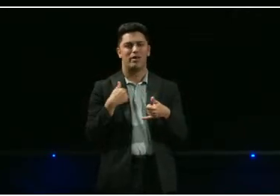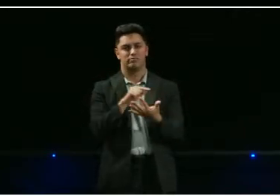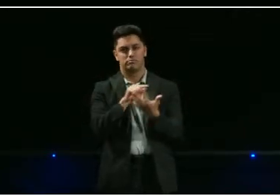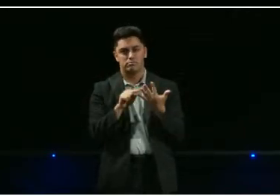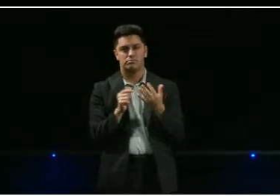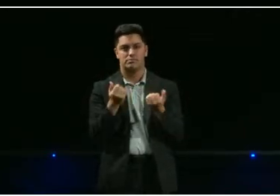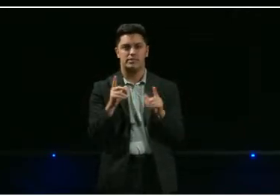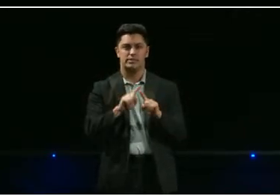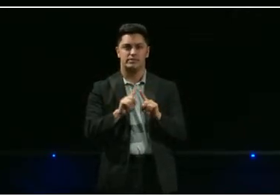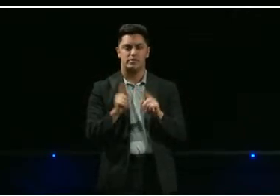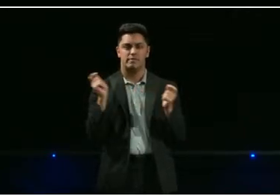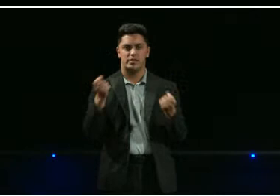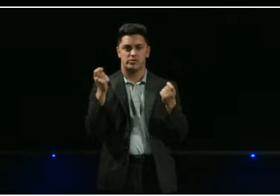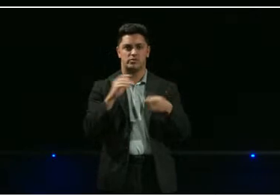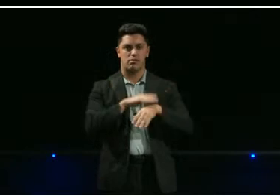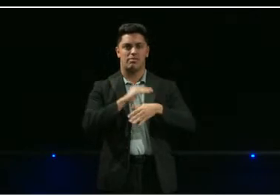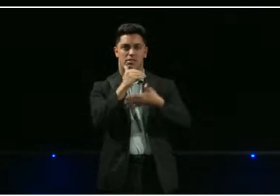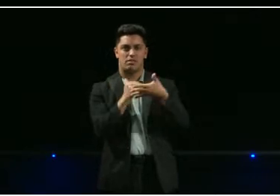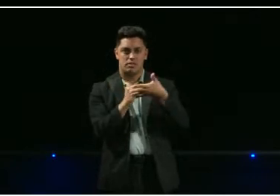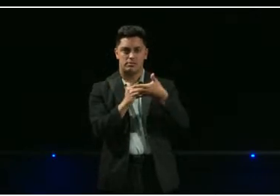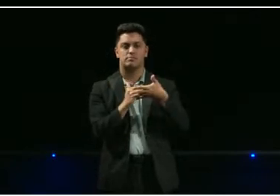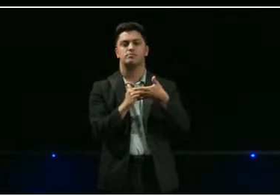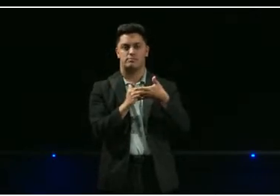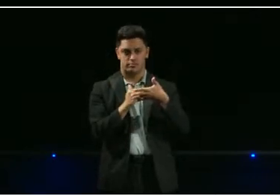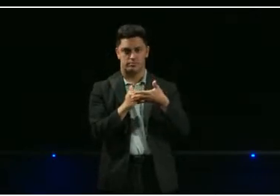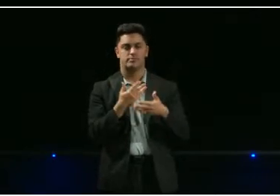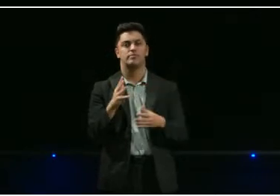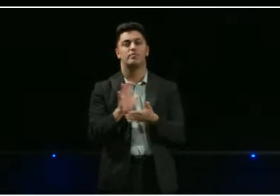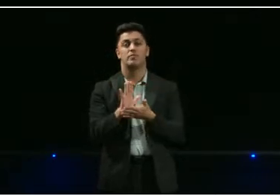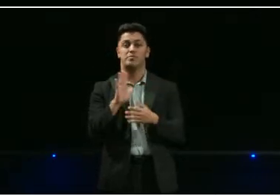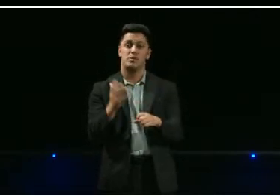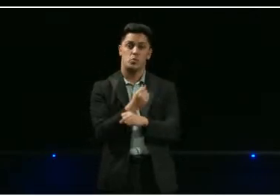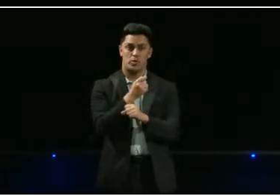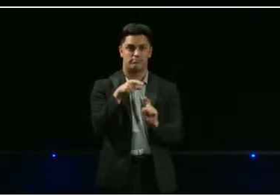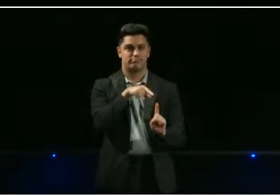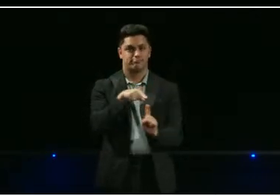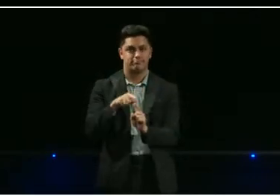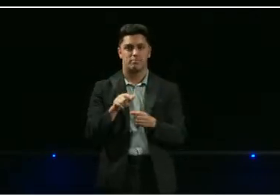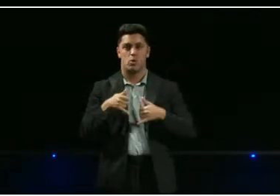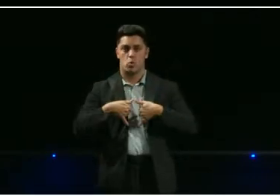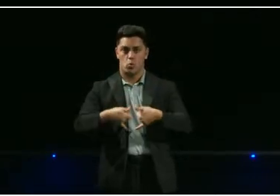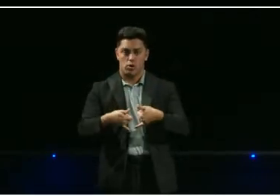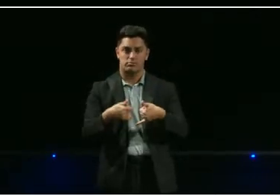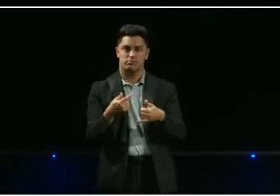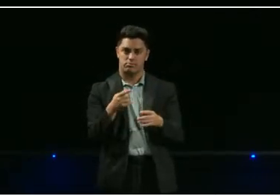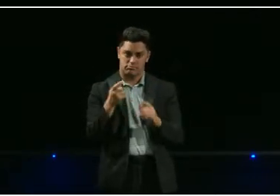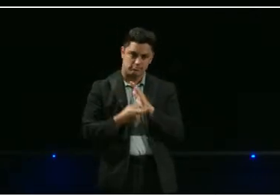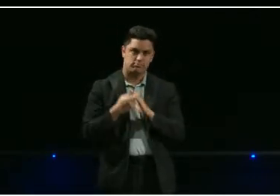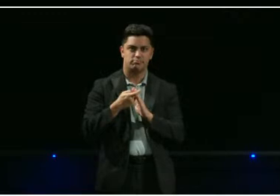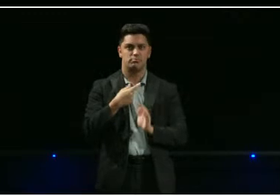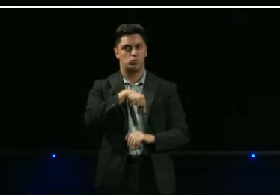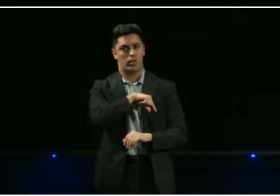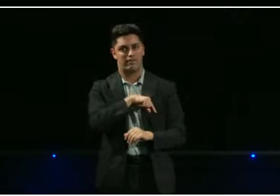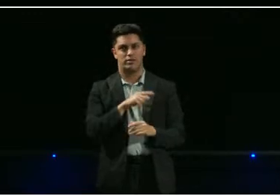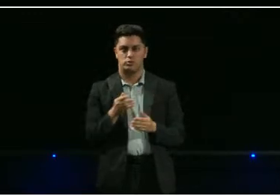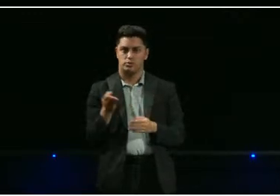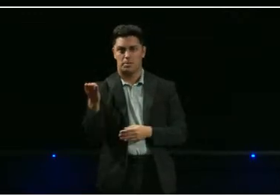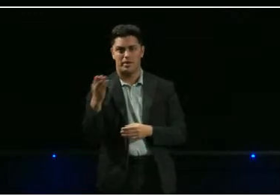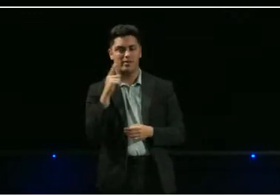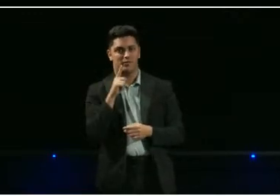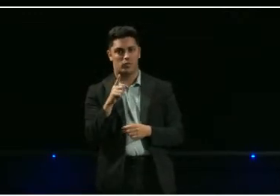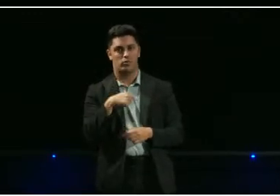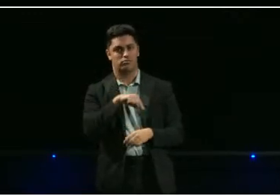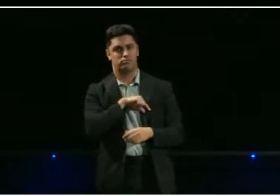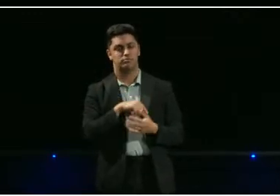qualifying festivals on our list that films that win those specific juried awards are automatically eligible to submit for consideration. And the third